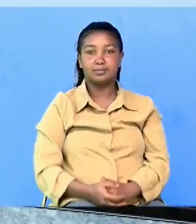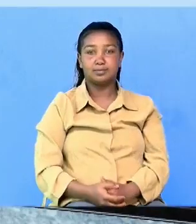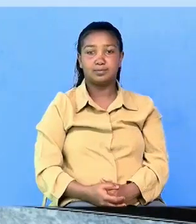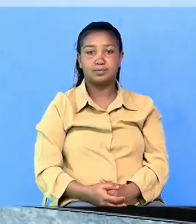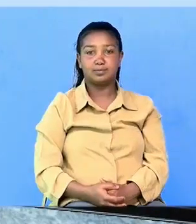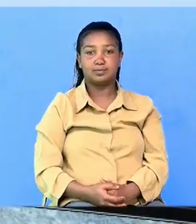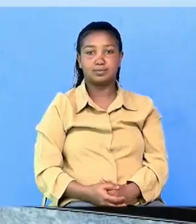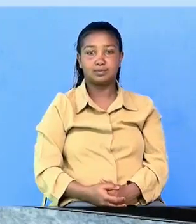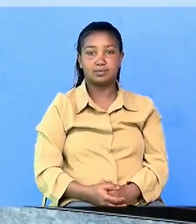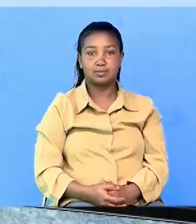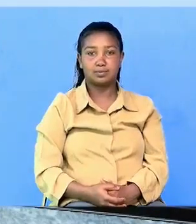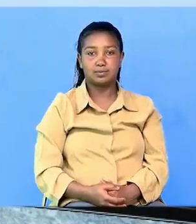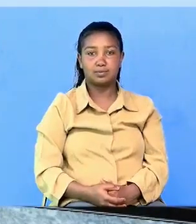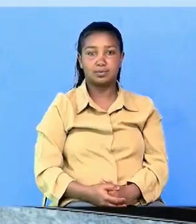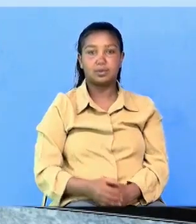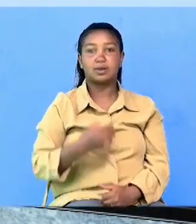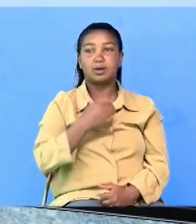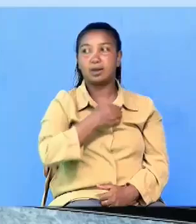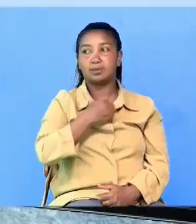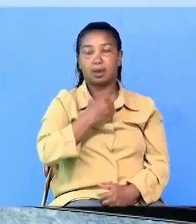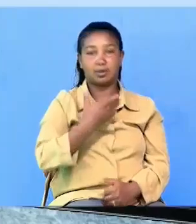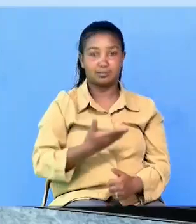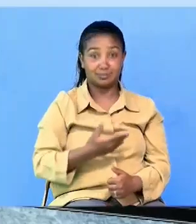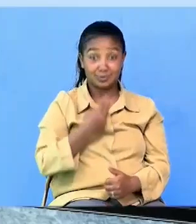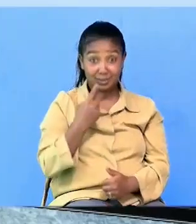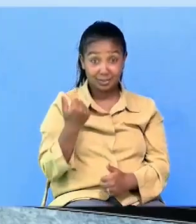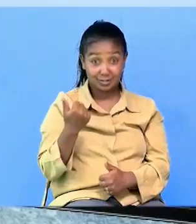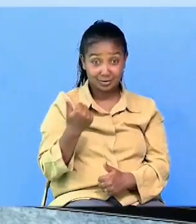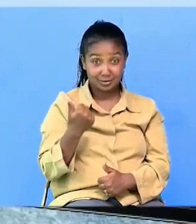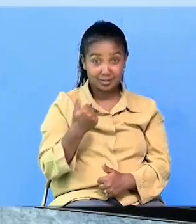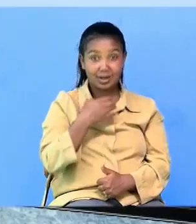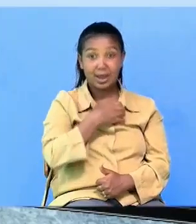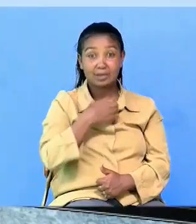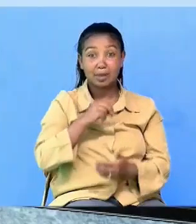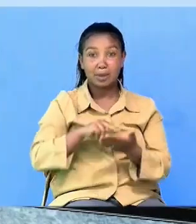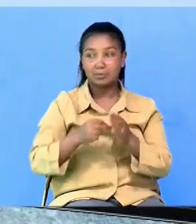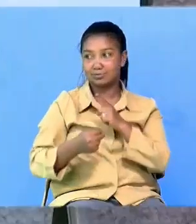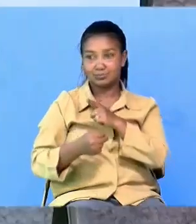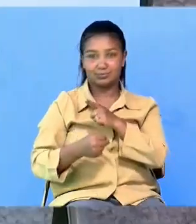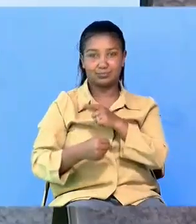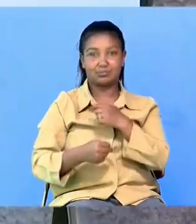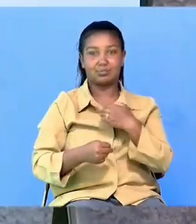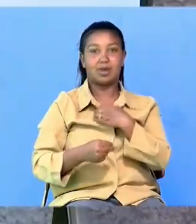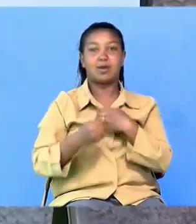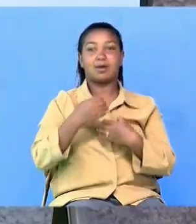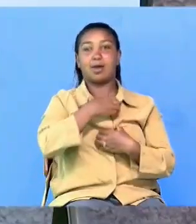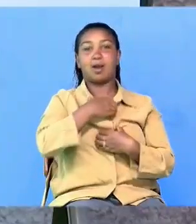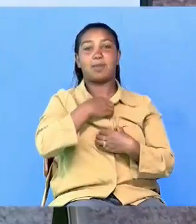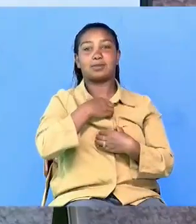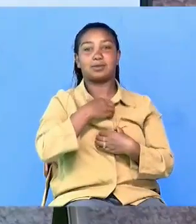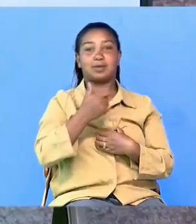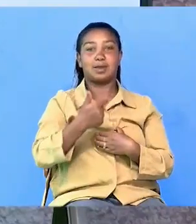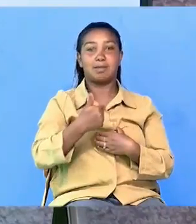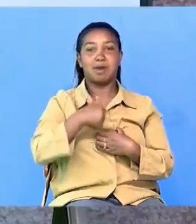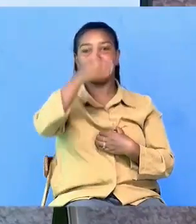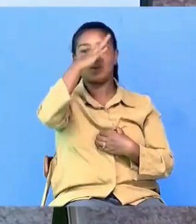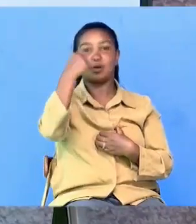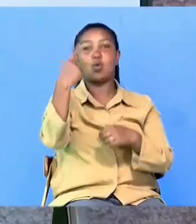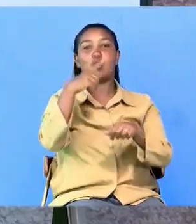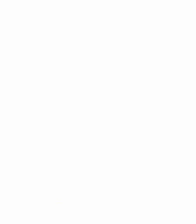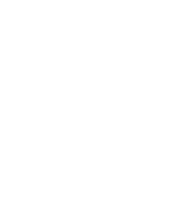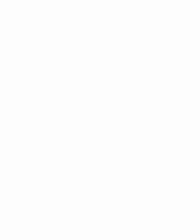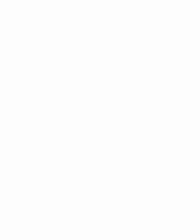right? Yeah, there's a necktie. Now it's a necktie. That's it. Necktie means it is. Therefore, my father usually wears a necktie. It